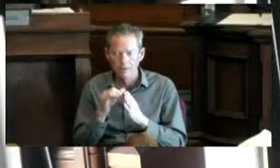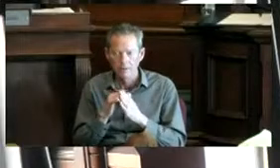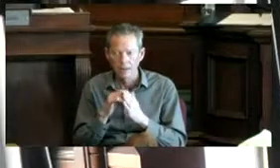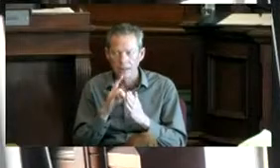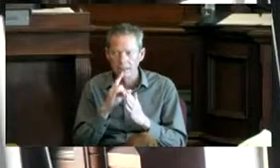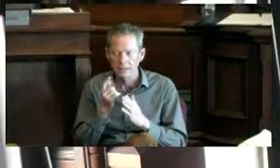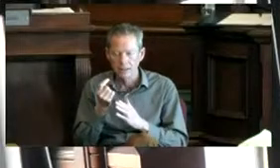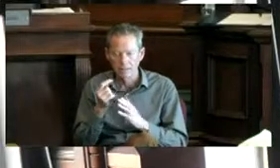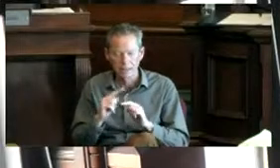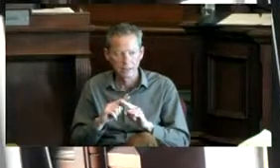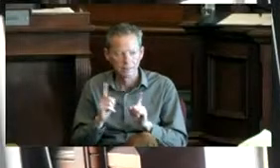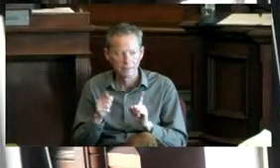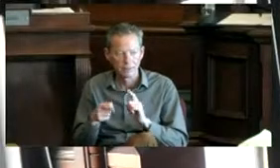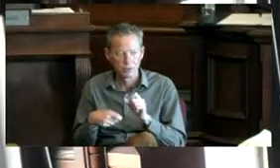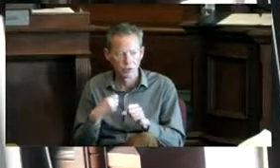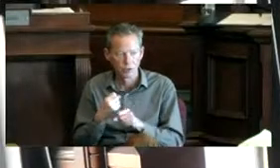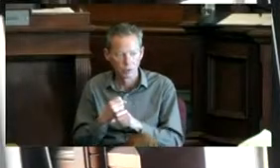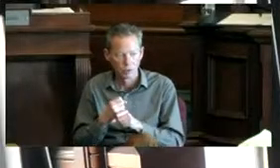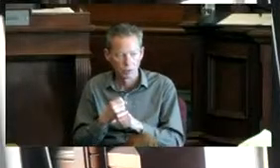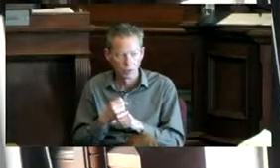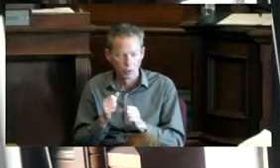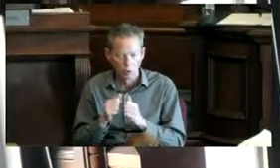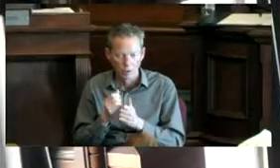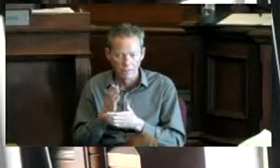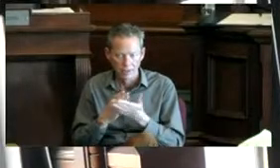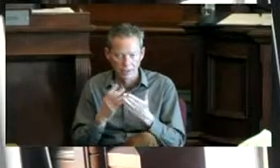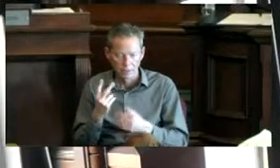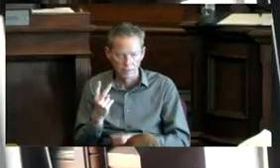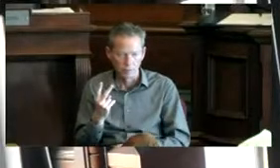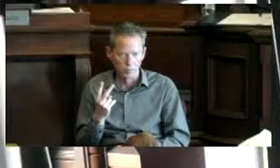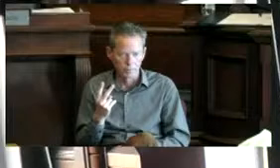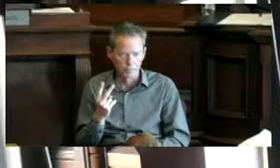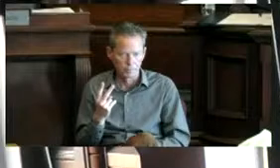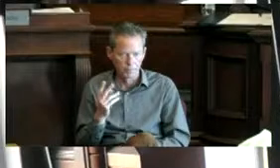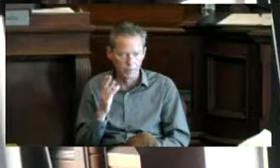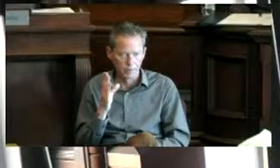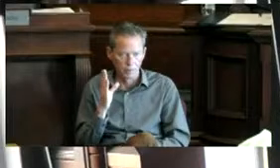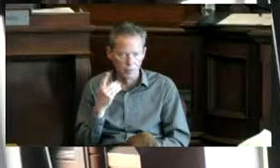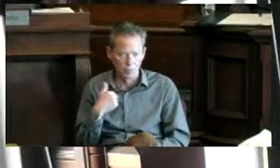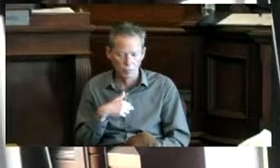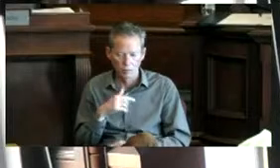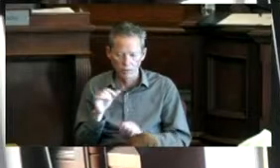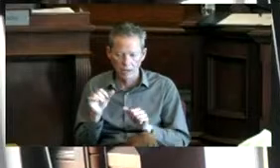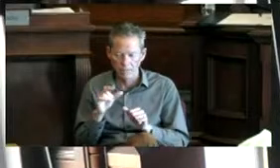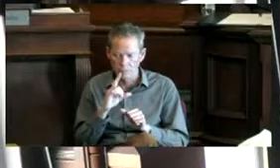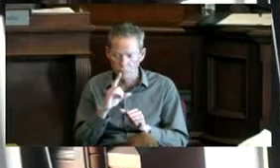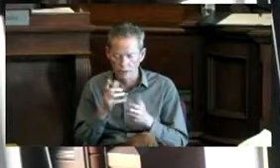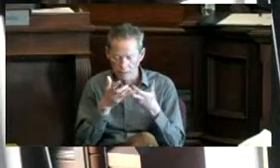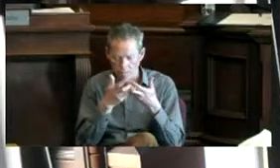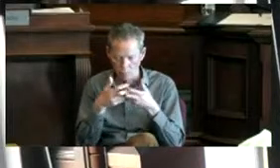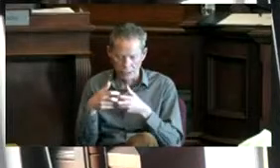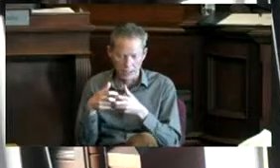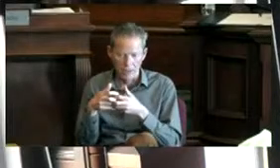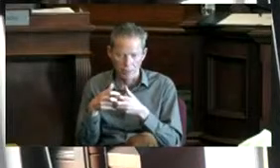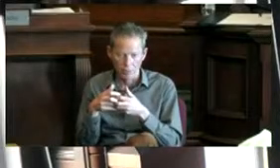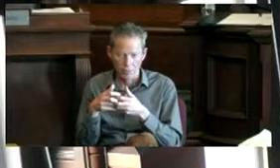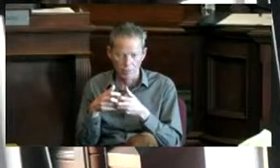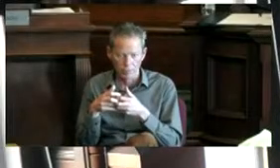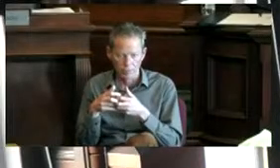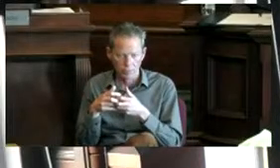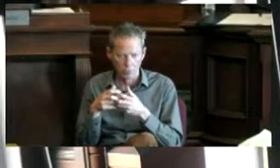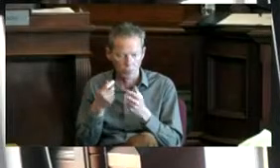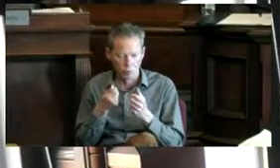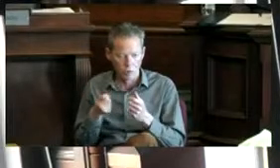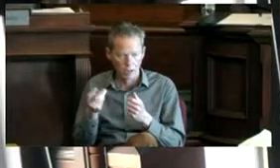is slightly different this year or with phase two is that we were able to really put together quite a